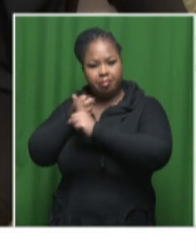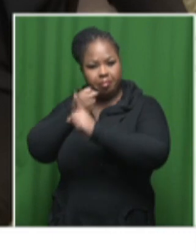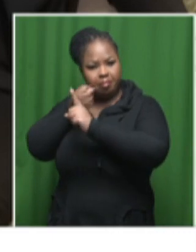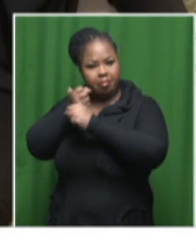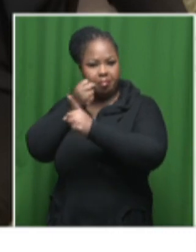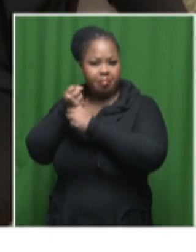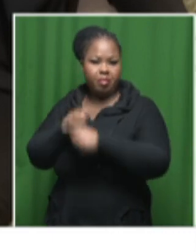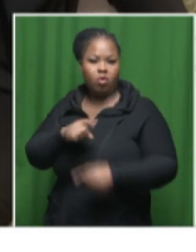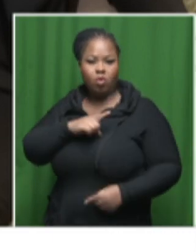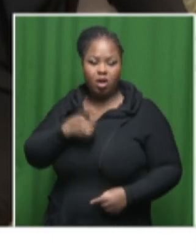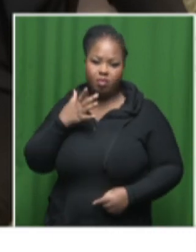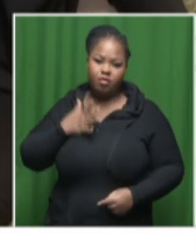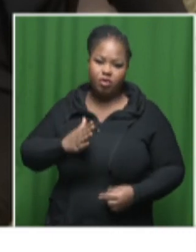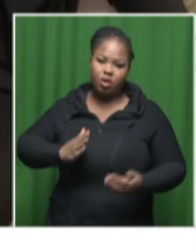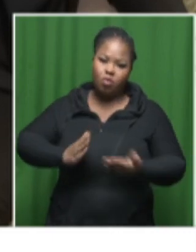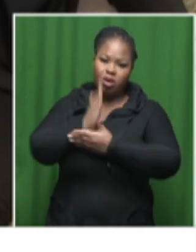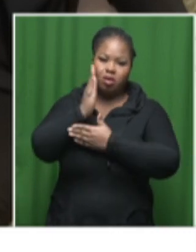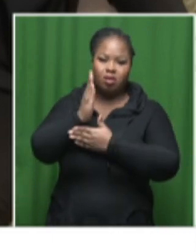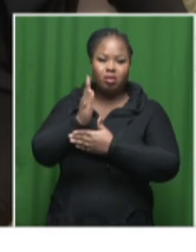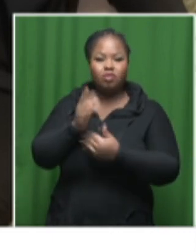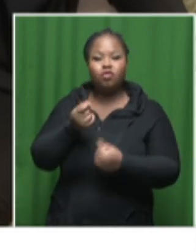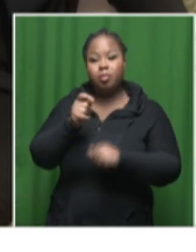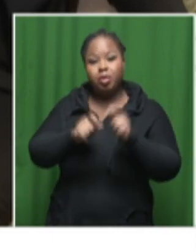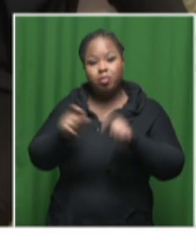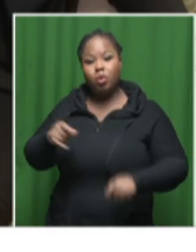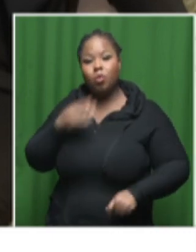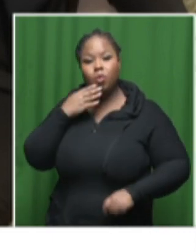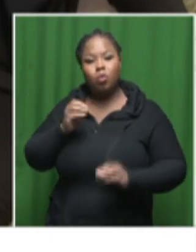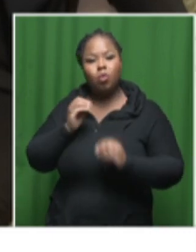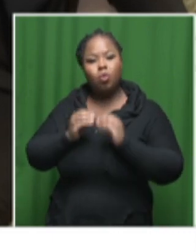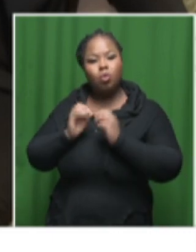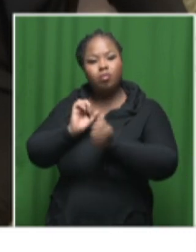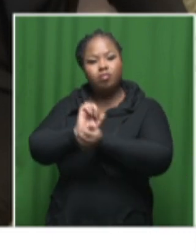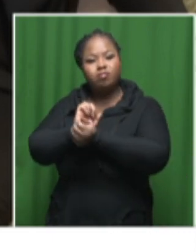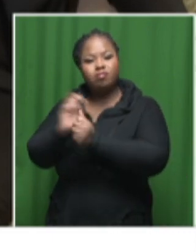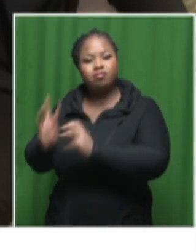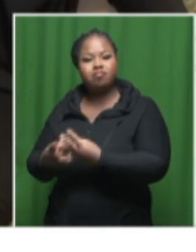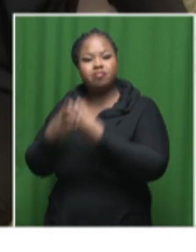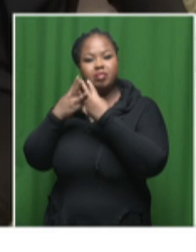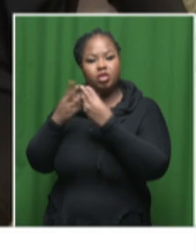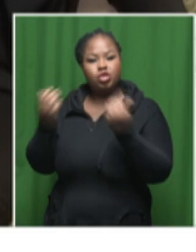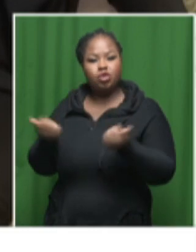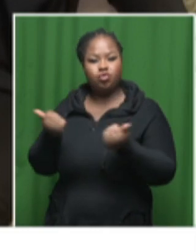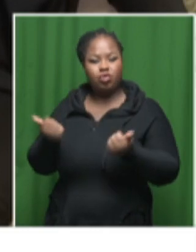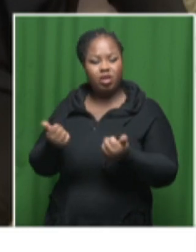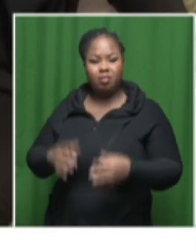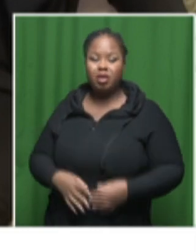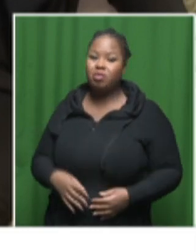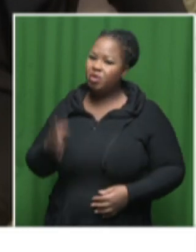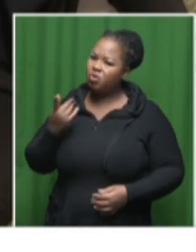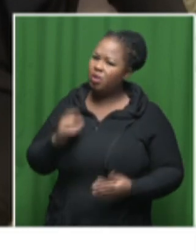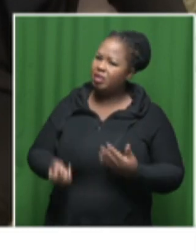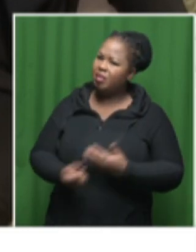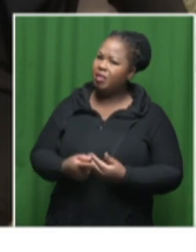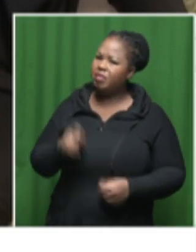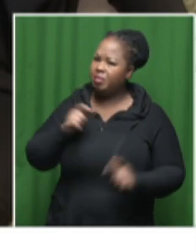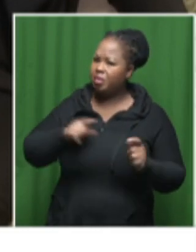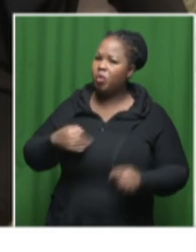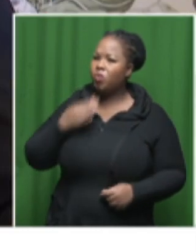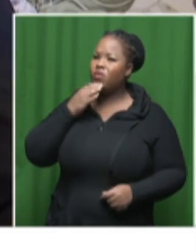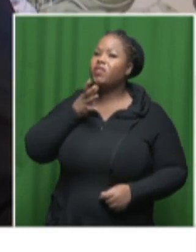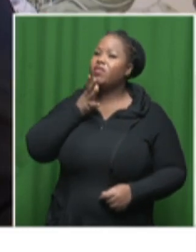advocating for the rights of prisoners in South Africa. What is being done about that, the overcrowding in prison